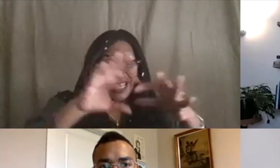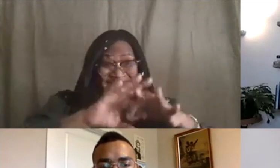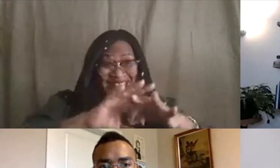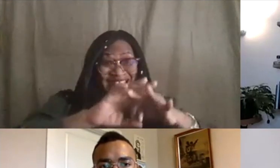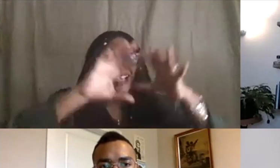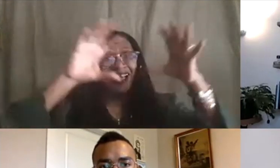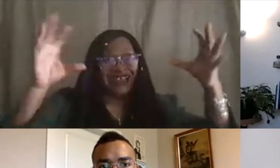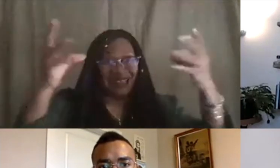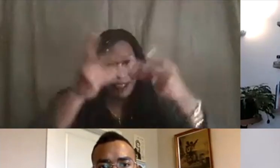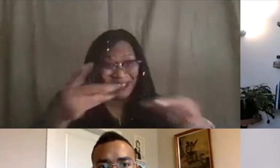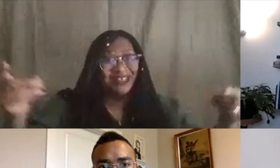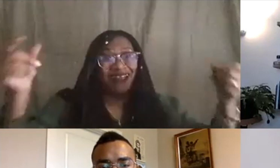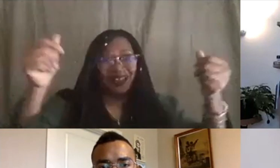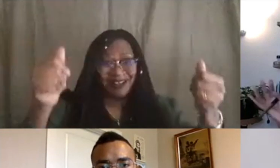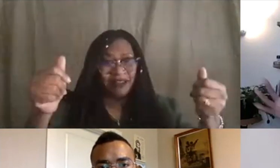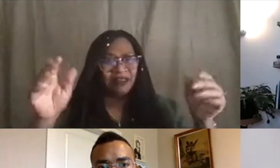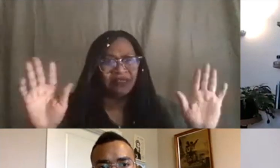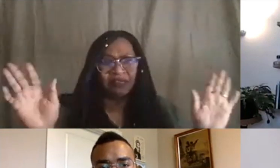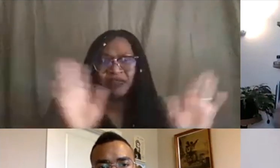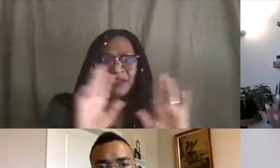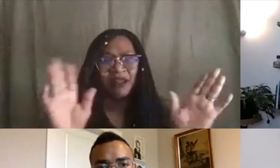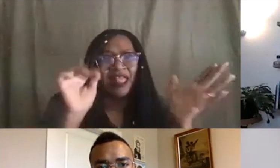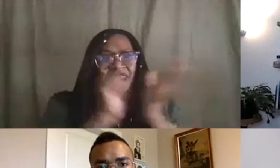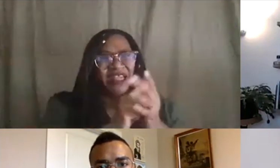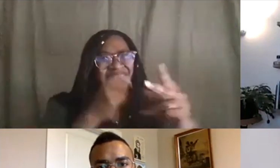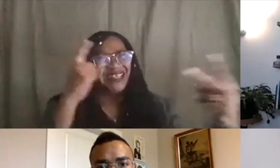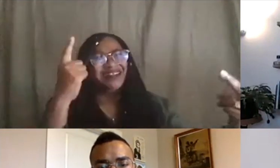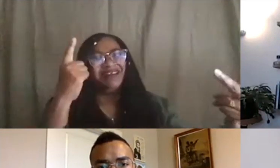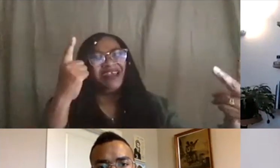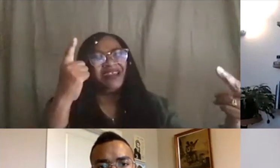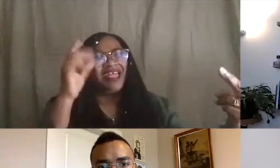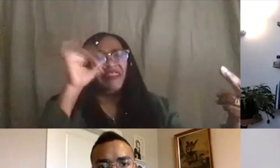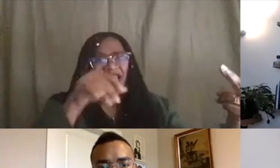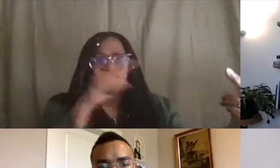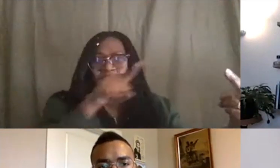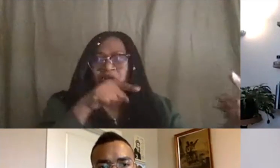racist circumstances, which is, I think, the sort of waters we're swimming in here.